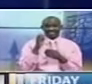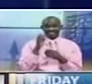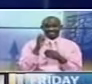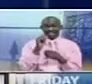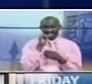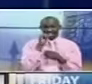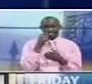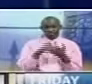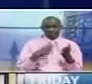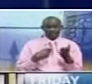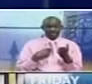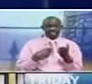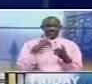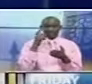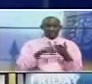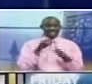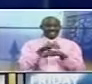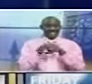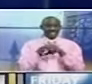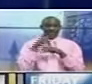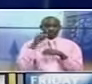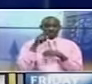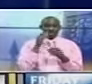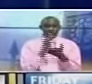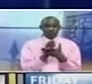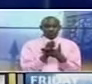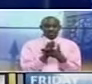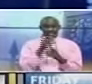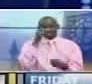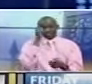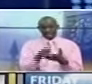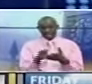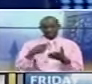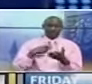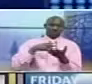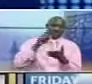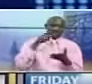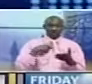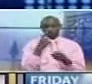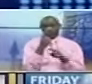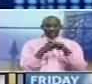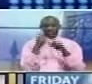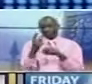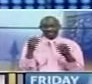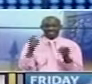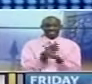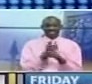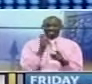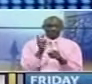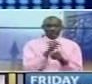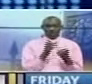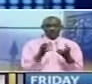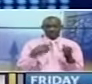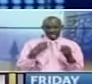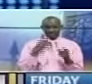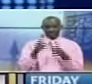here plate, remember also English pronunciations cannot be judged as correct in terms of 1 + 1 = 2. Yes. Strictly no, Okay.